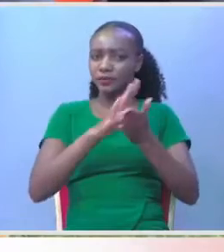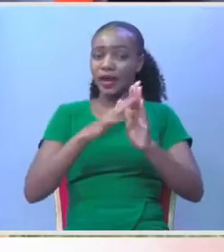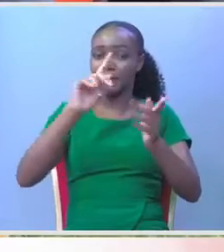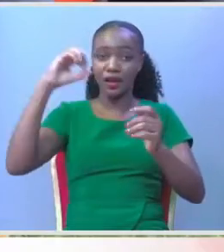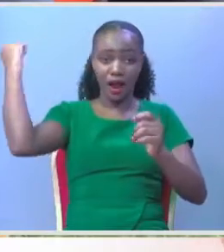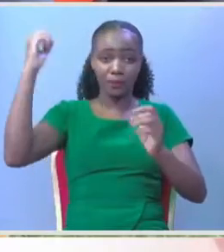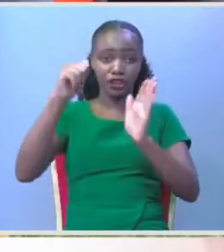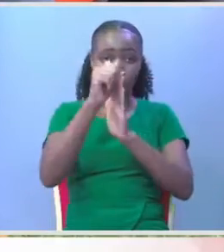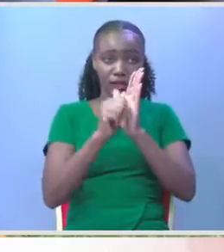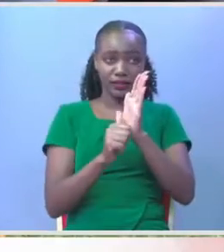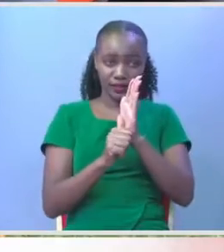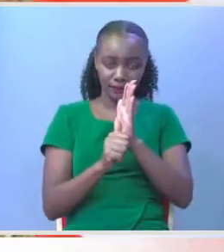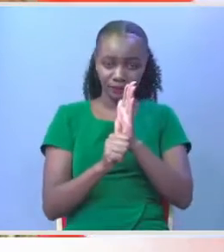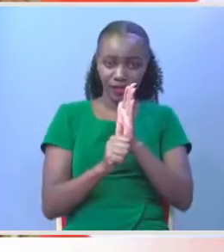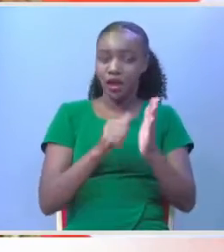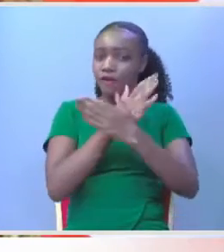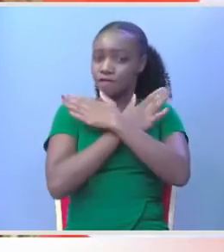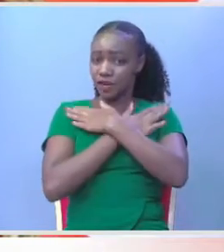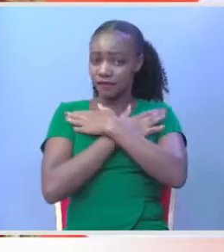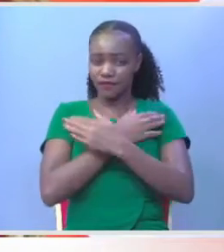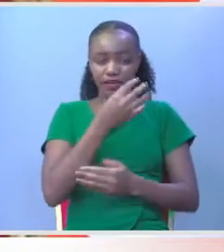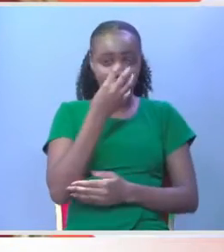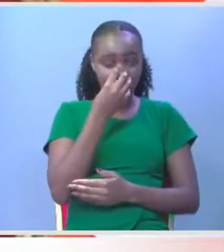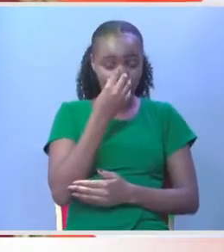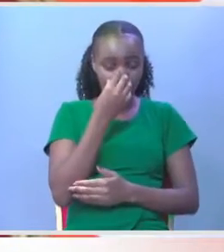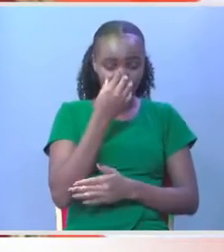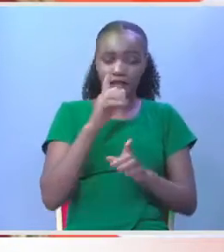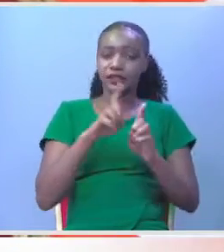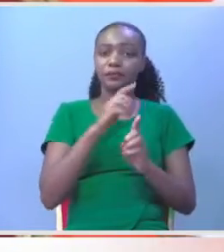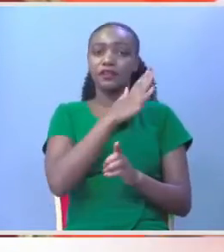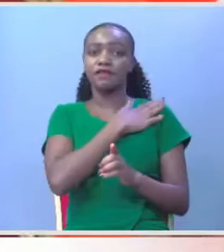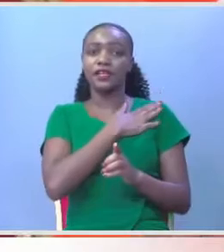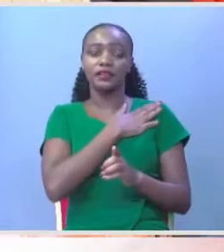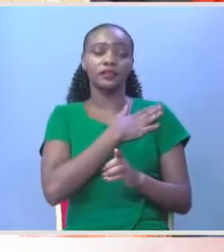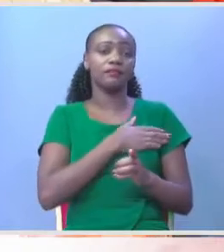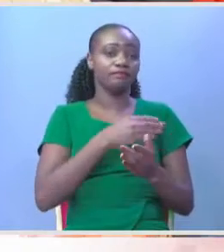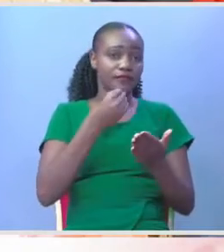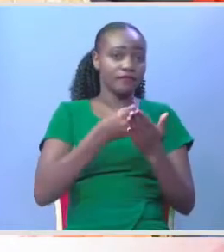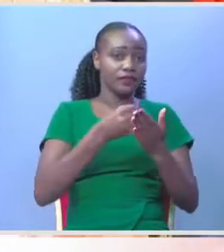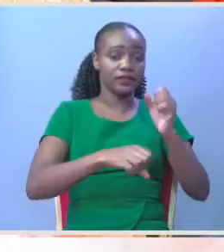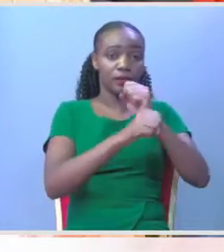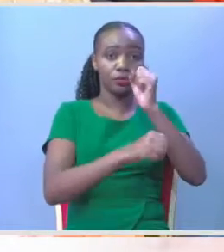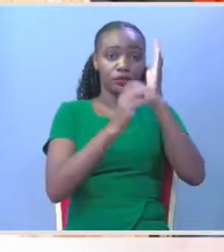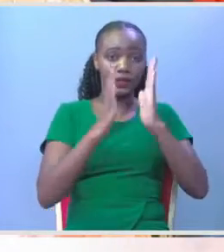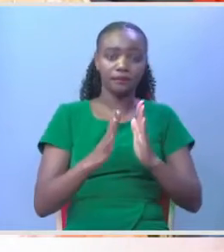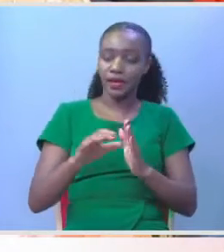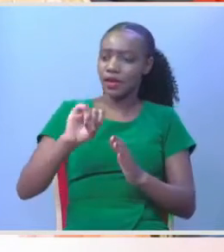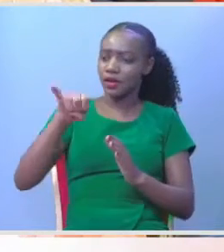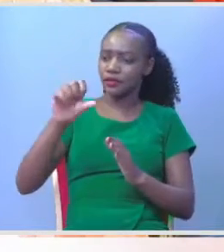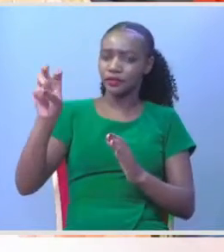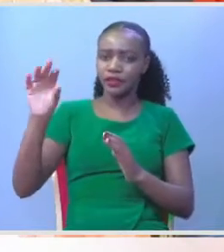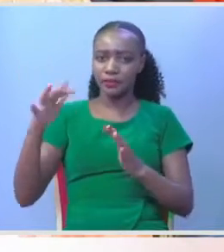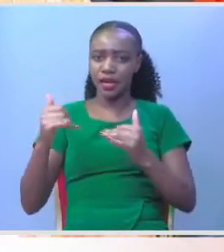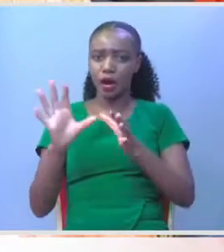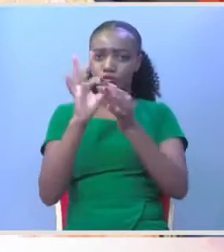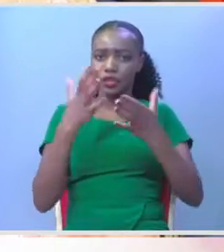agenda. One-time close ally of Raila Odinga and NASA financier Jimmy Wanjigi, now joining those who have in the past